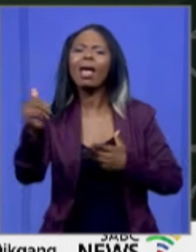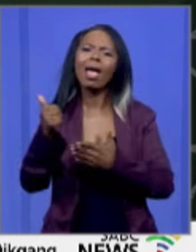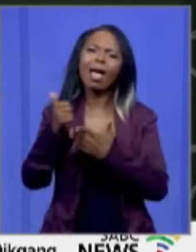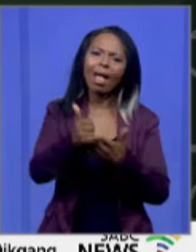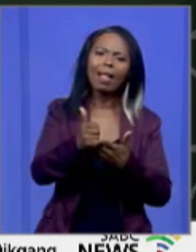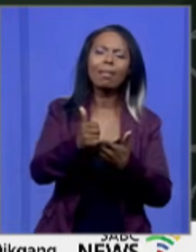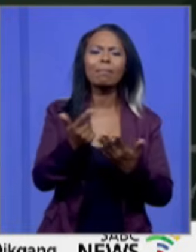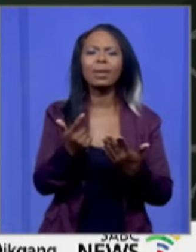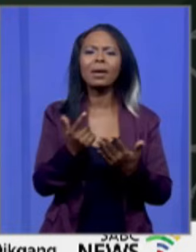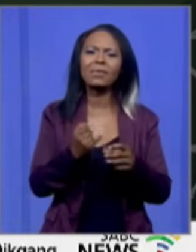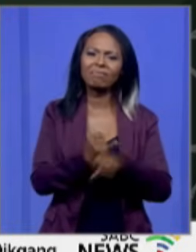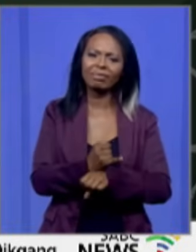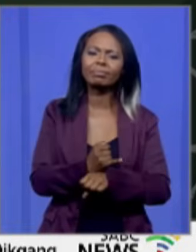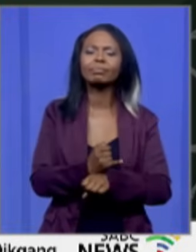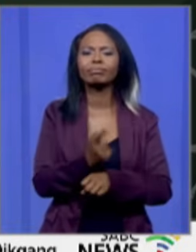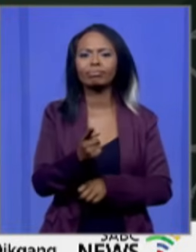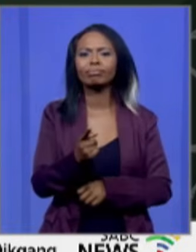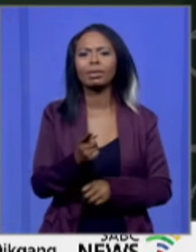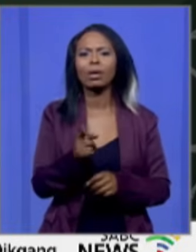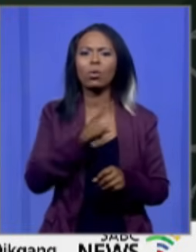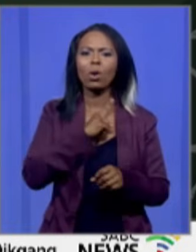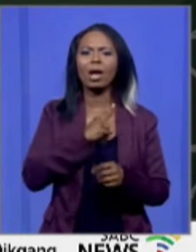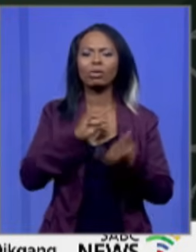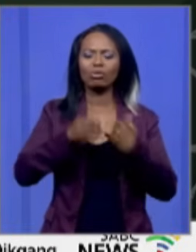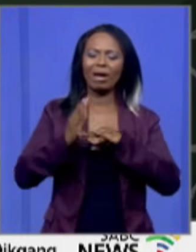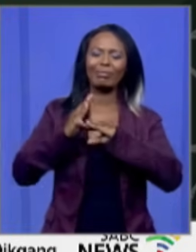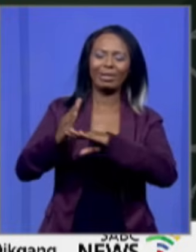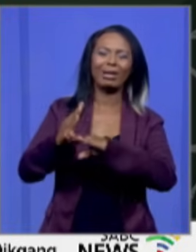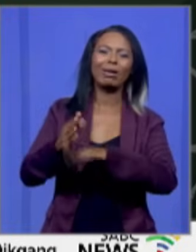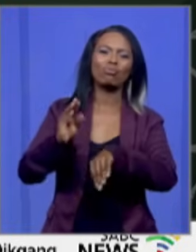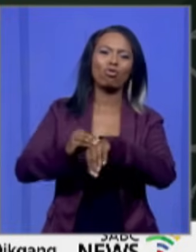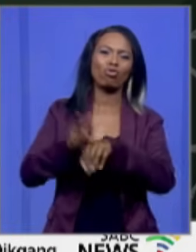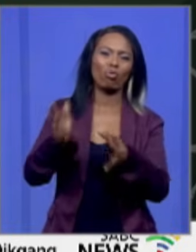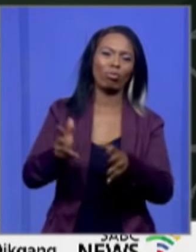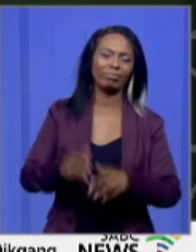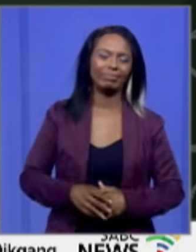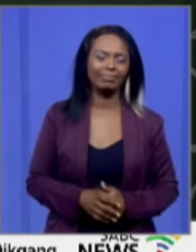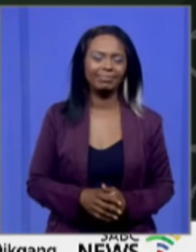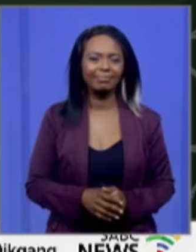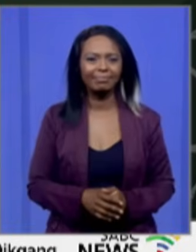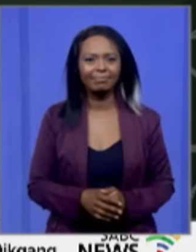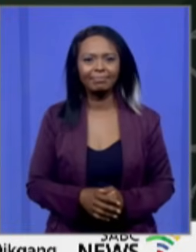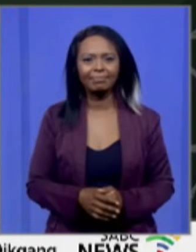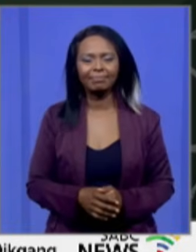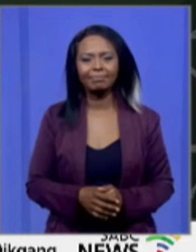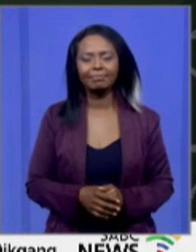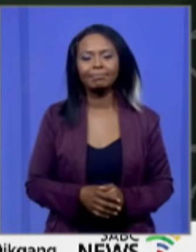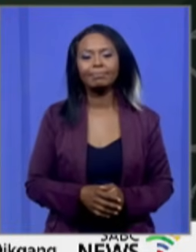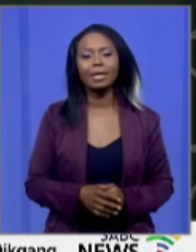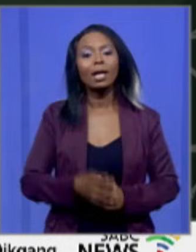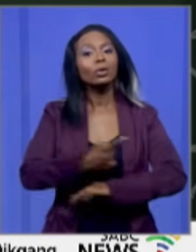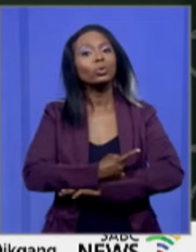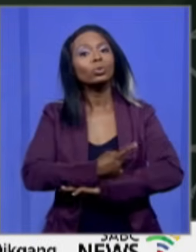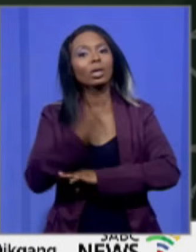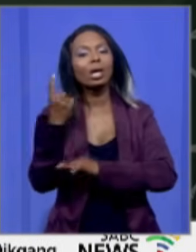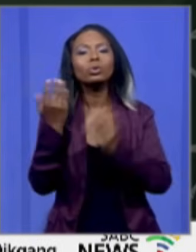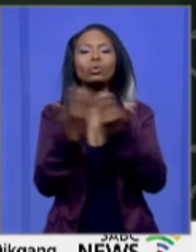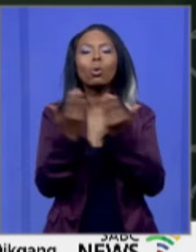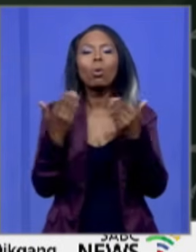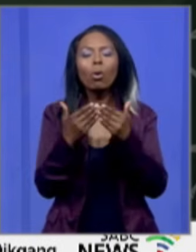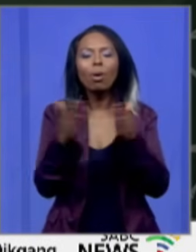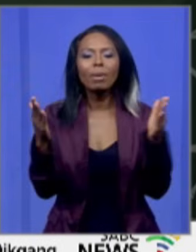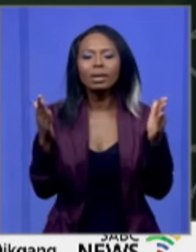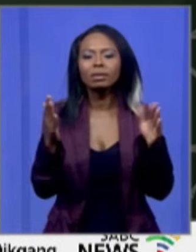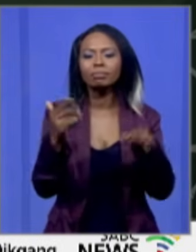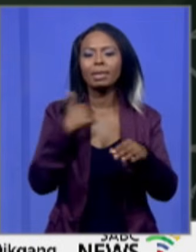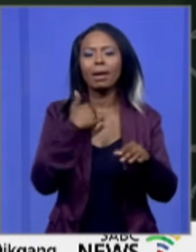ba tle ba thuswe go thibela bothata bona bo re bo bonang. Ka jeno ge dikolo di bulwa yana